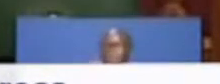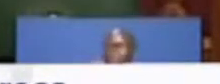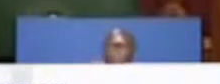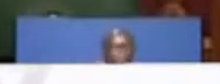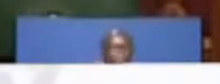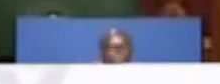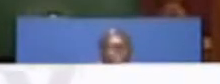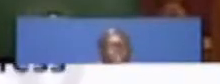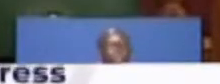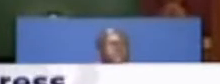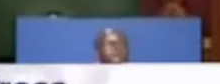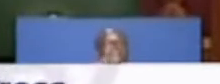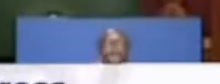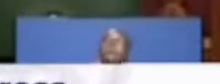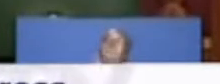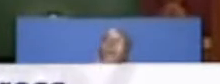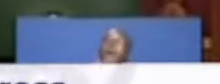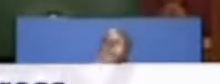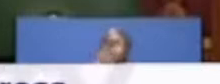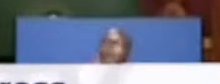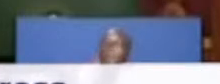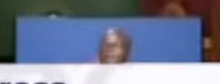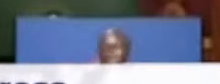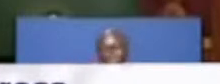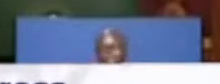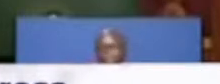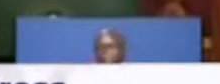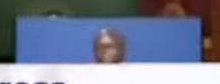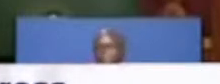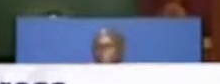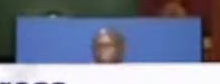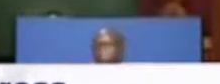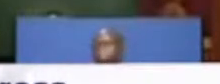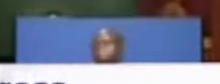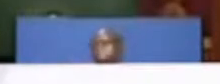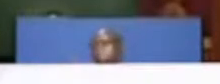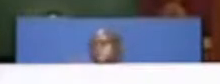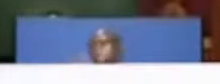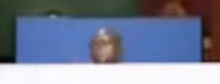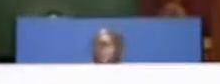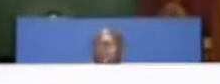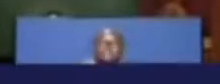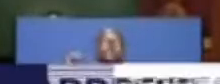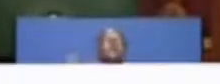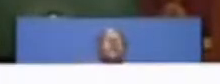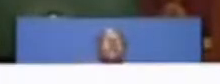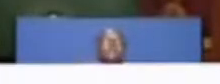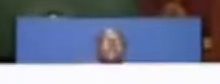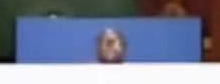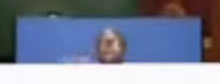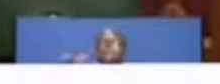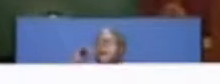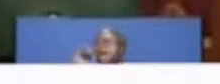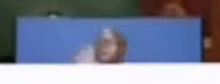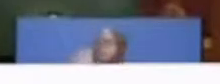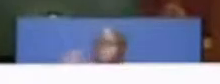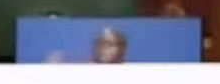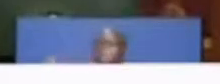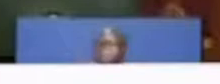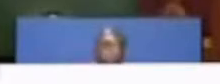who previously sold their produce in the open marketplace at 5 shillings at the very best.